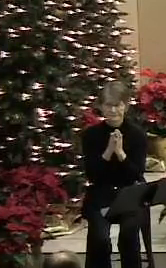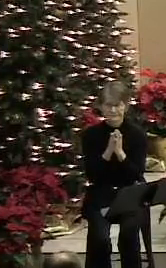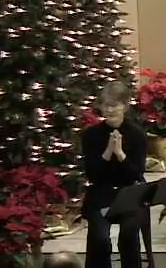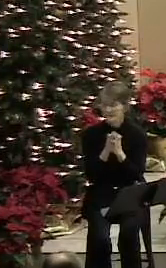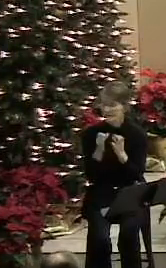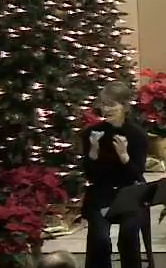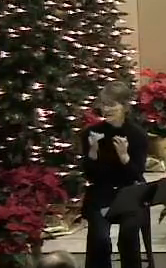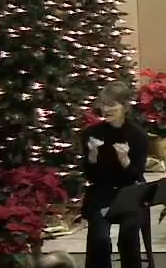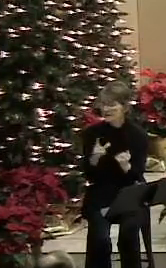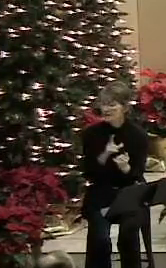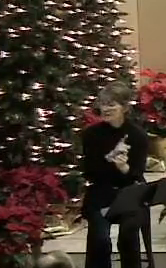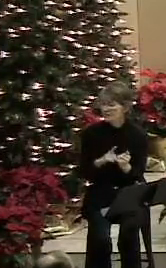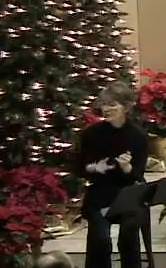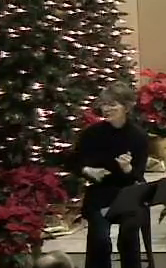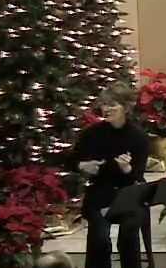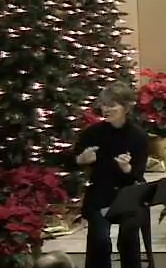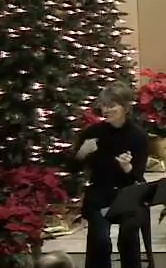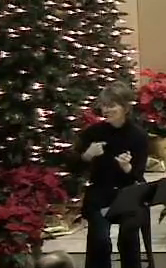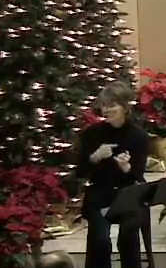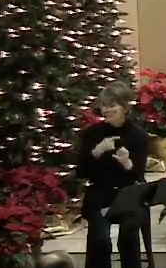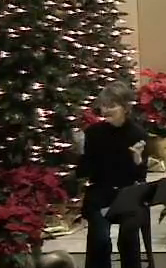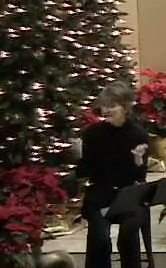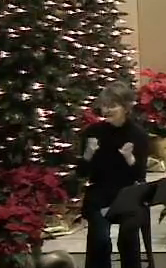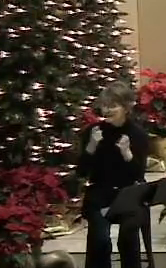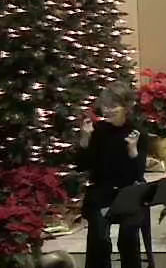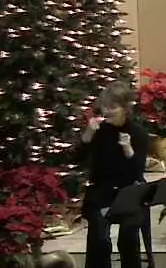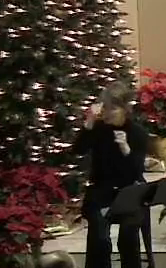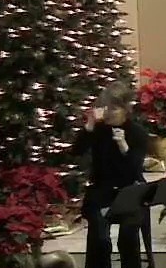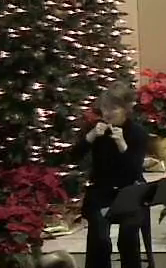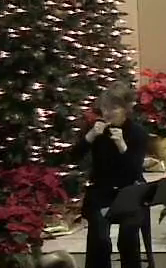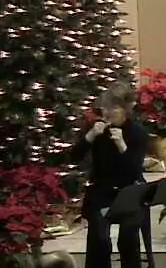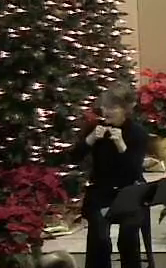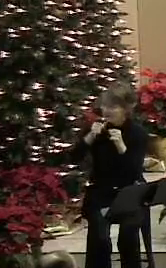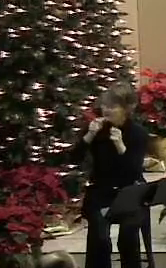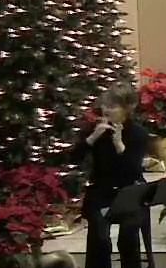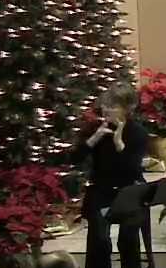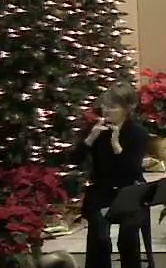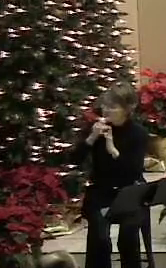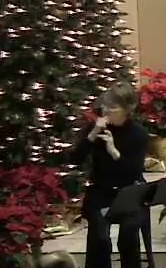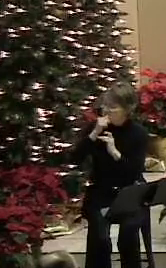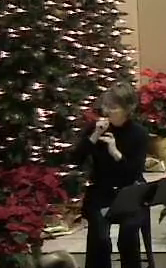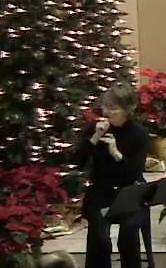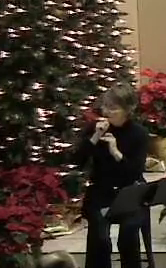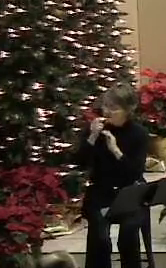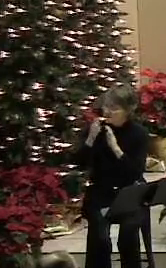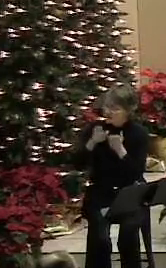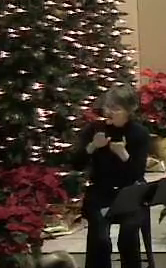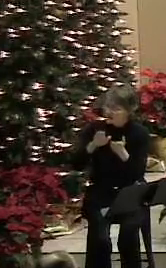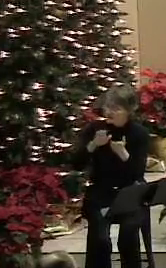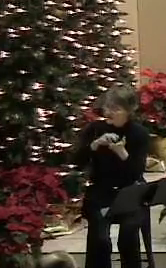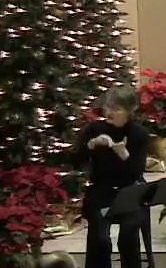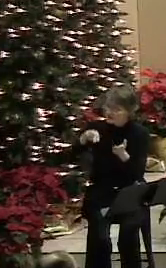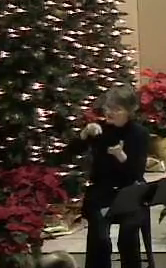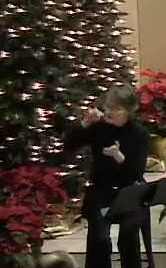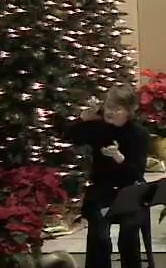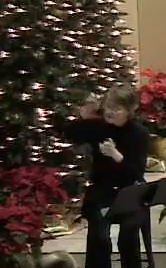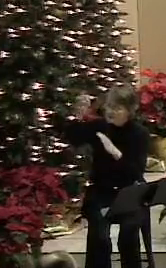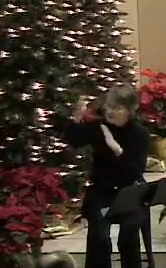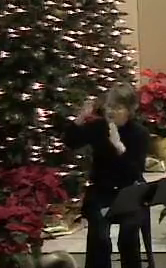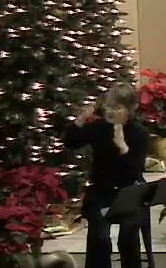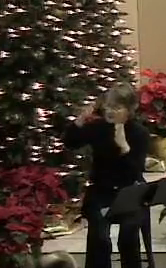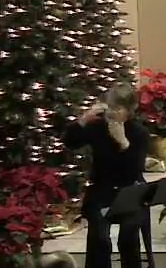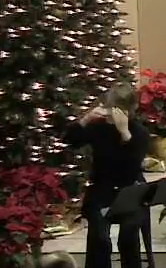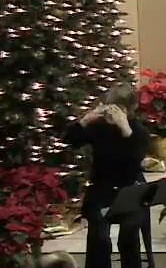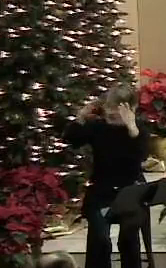free. Therefore, O Lord, as we celebrate the memorial of the blessed Passion, the resurrection from the dead, and the glorious ascension into heaven